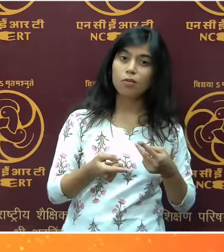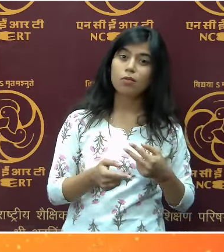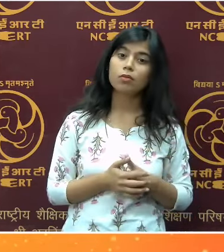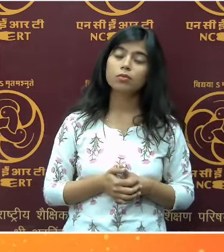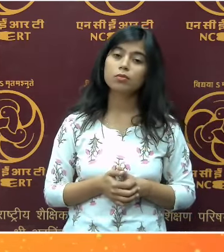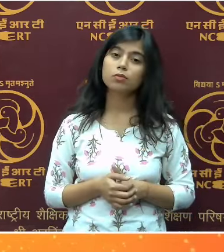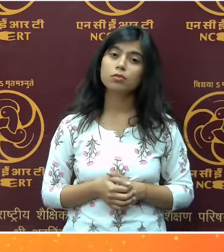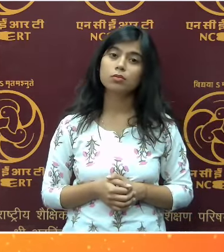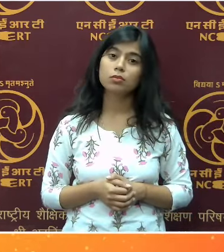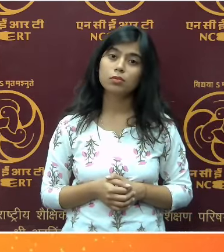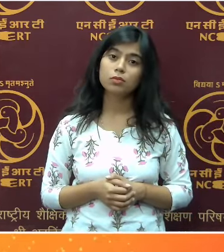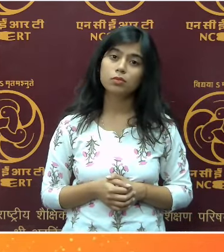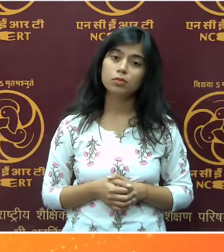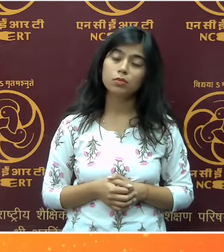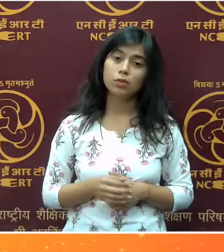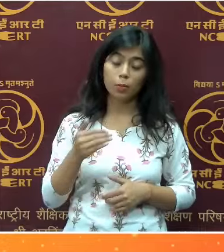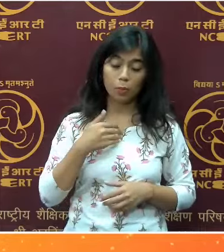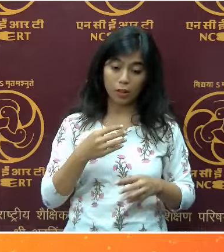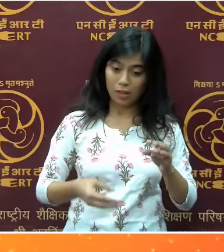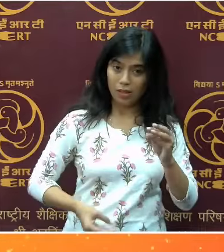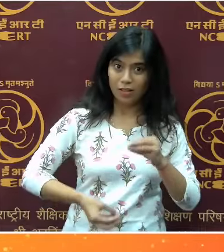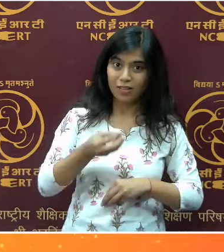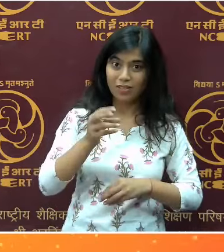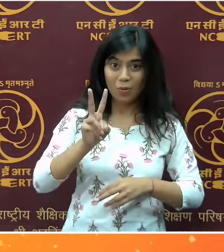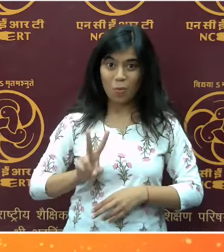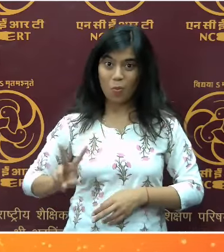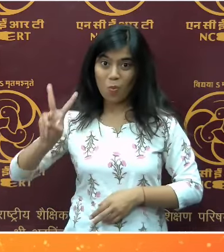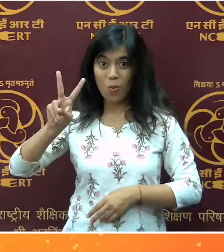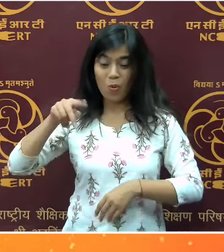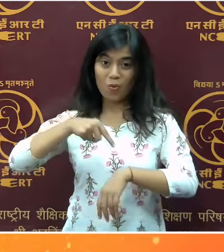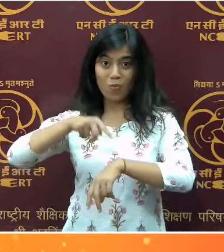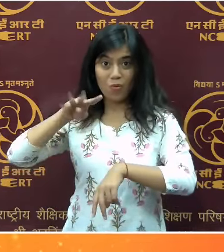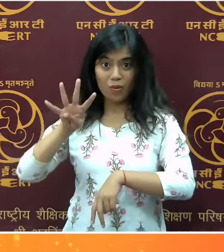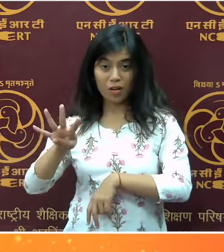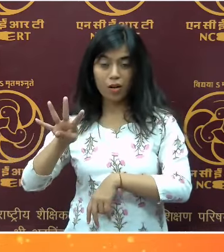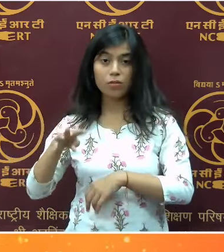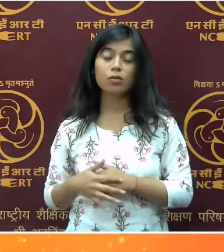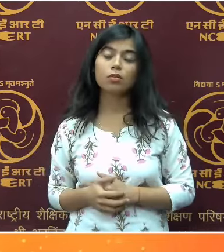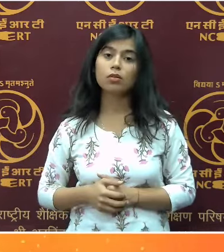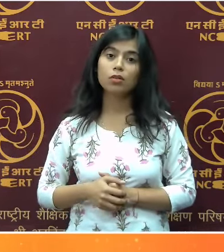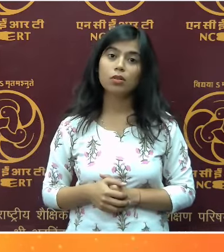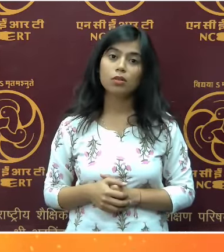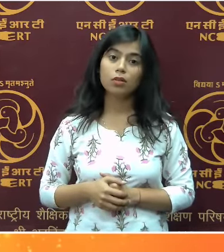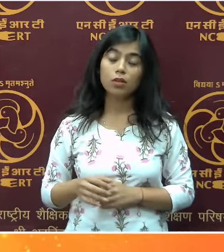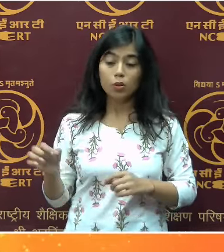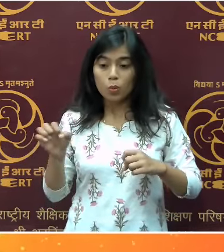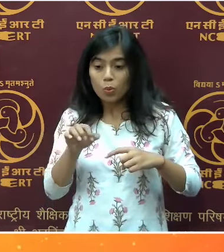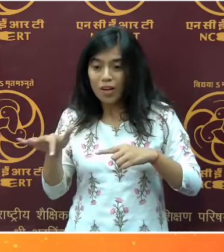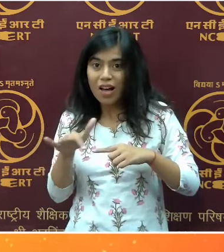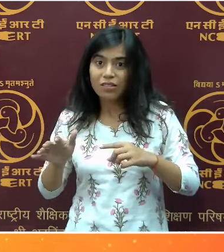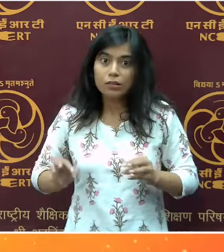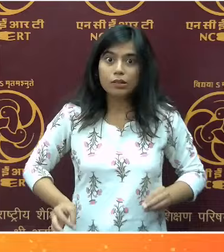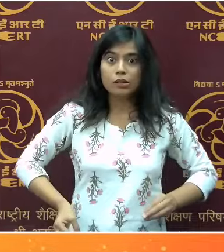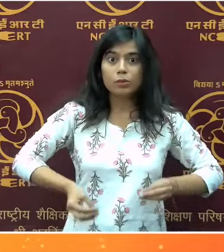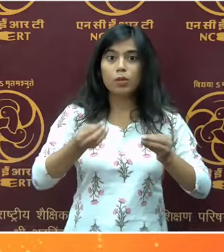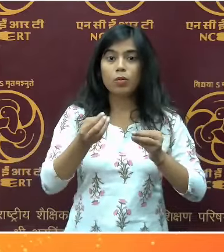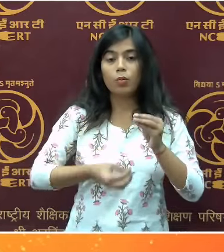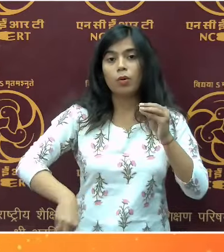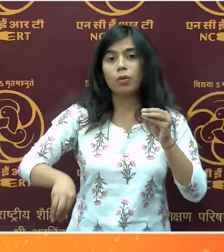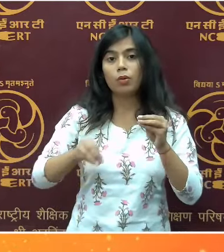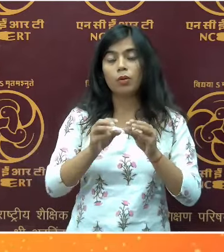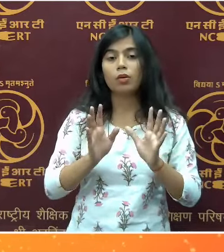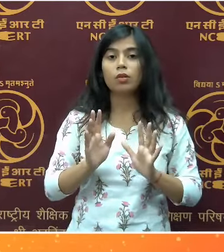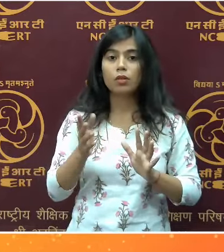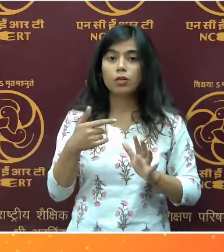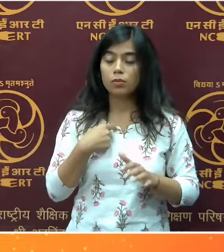I increase the voltage 4 times, the current is also increased by 4 times. So in